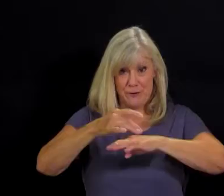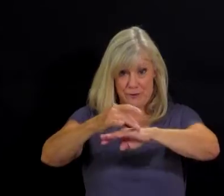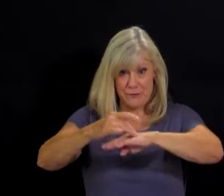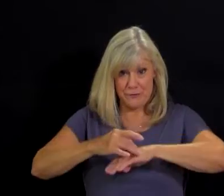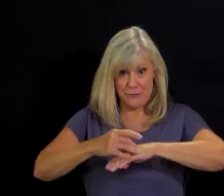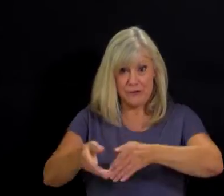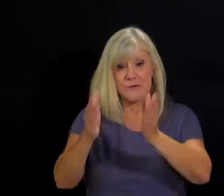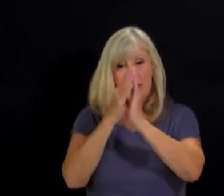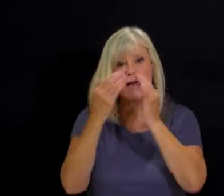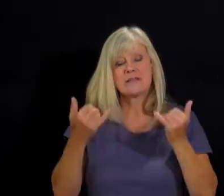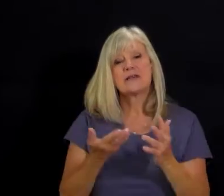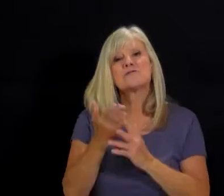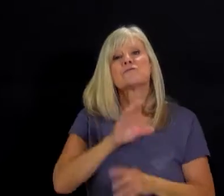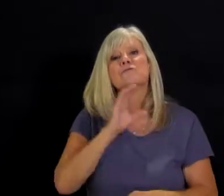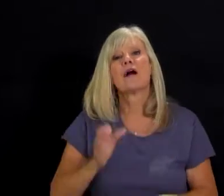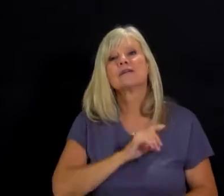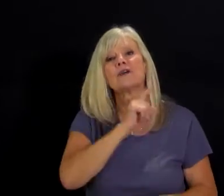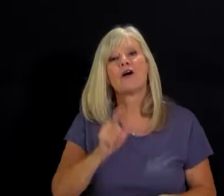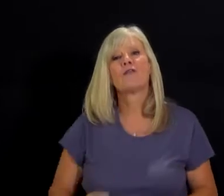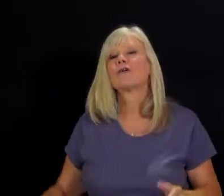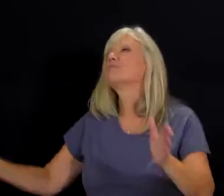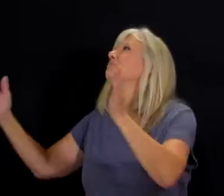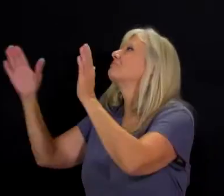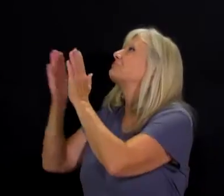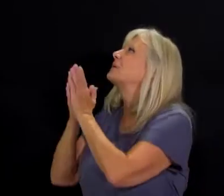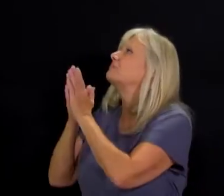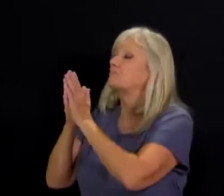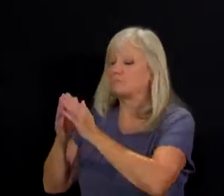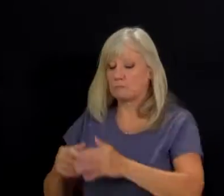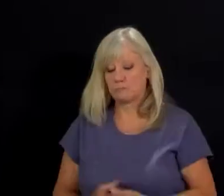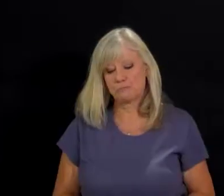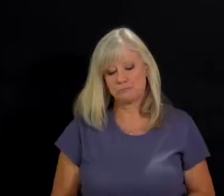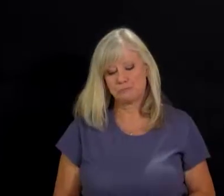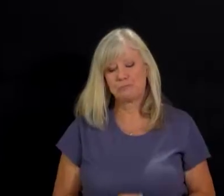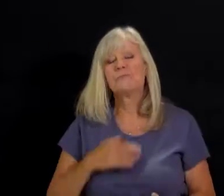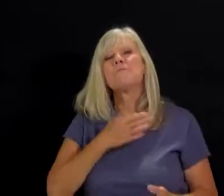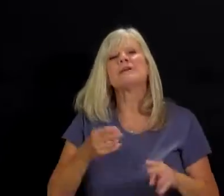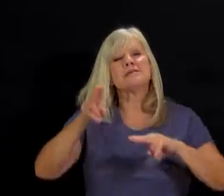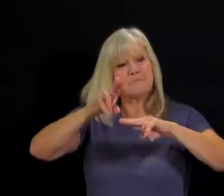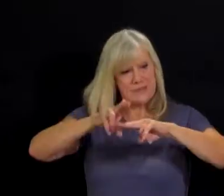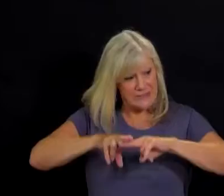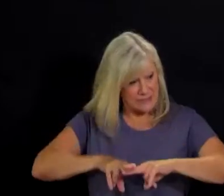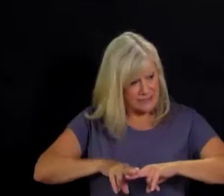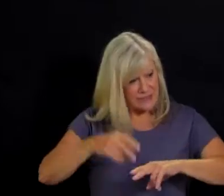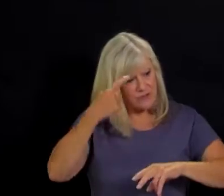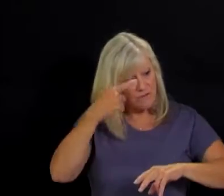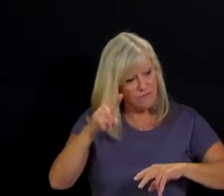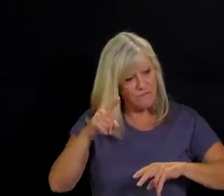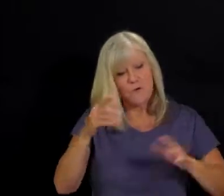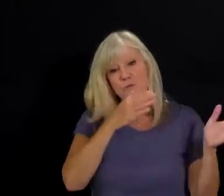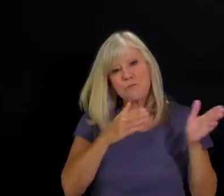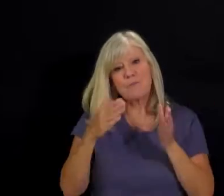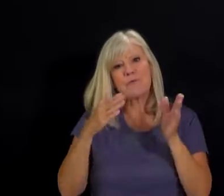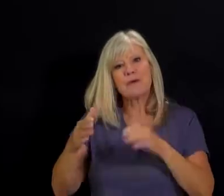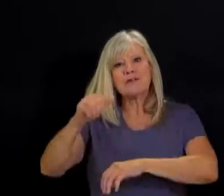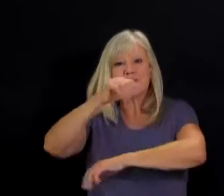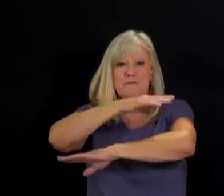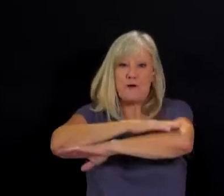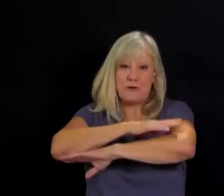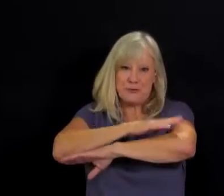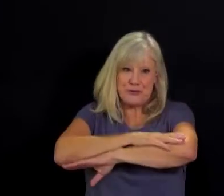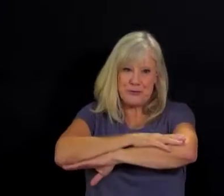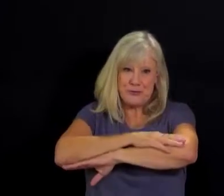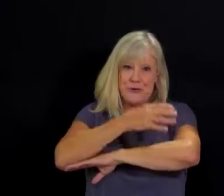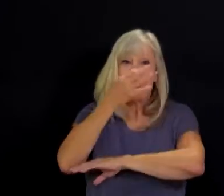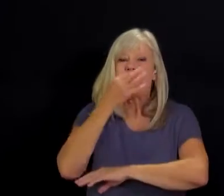through Christ, our Lord. And let us be seated for the preparation of the altar during the liturgy